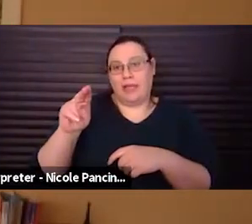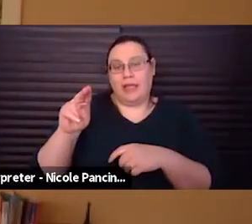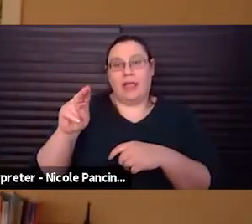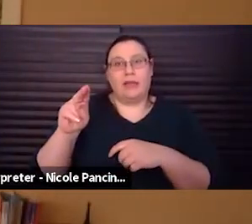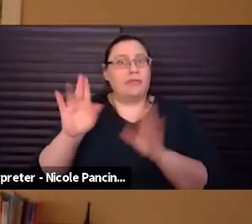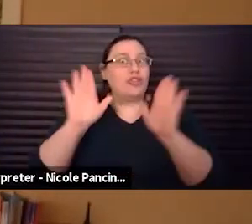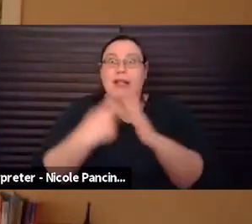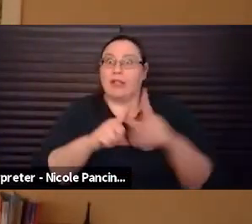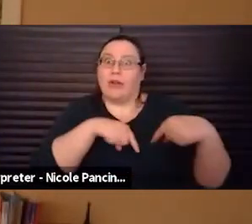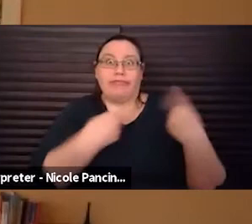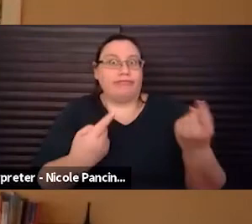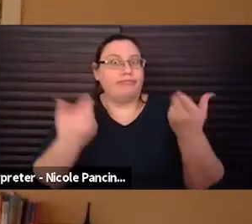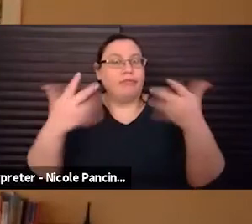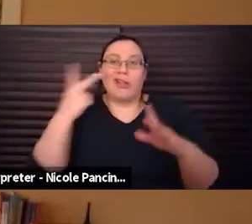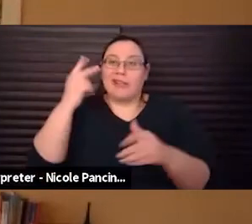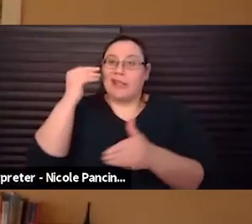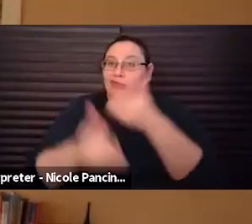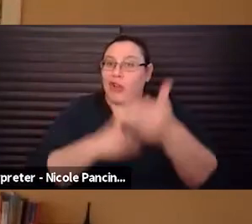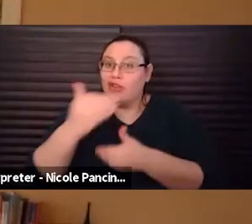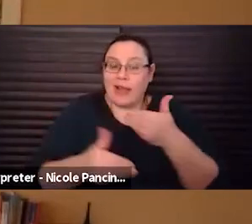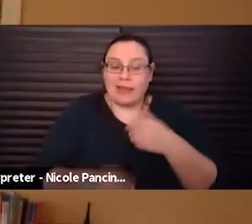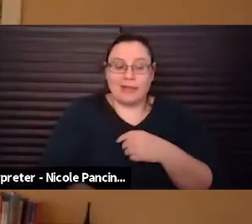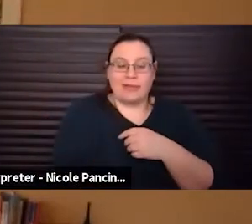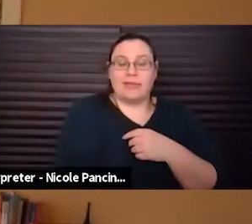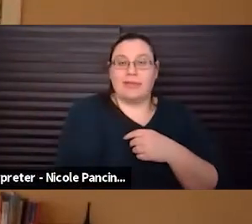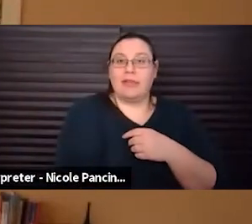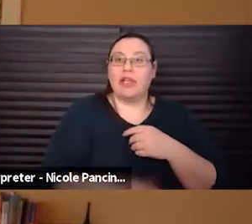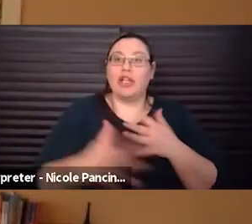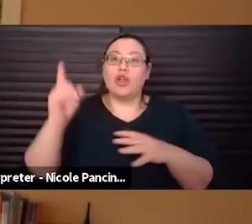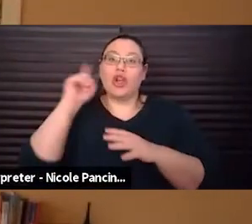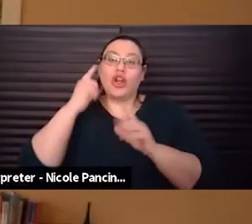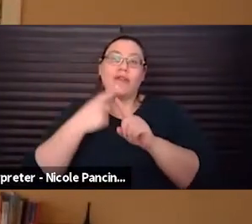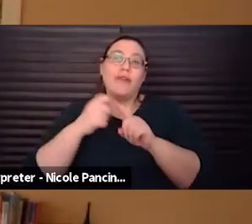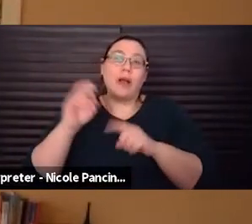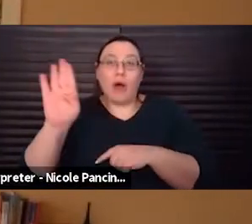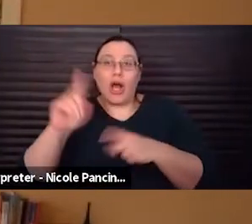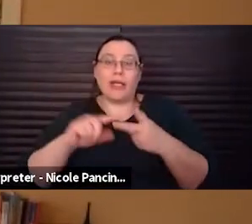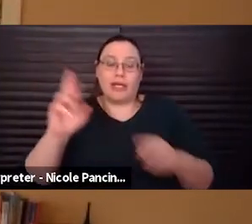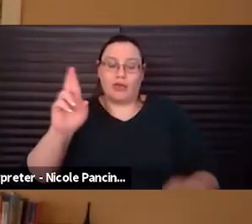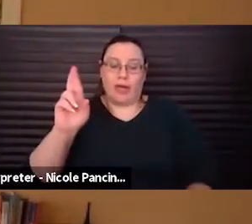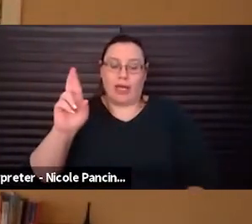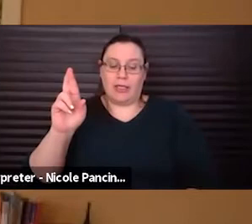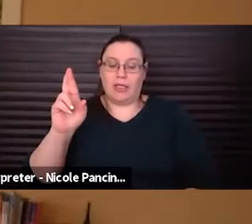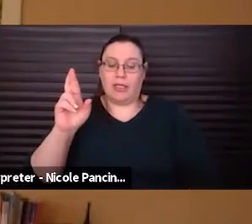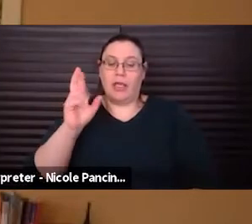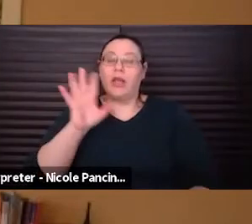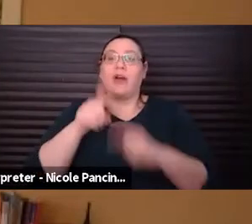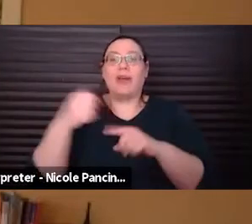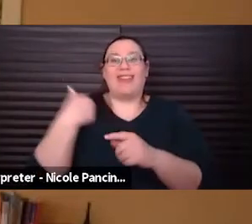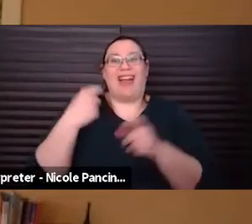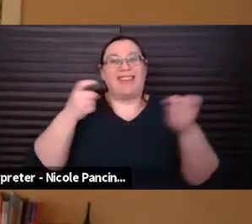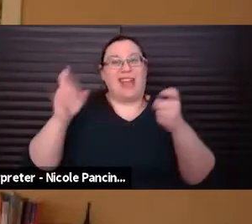great start. We're already seeing progress. And you heard, you know, Bonnie and Randi talk about the failures of the last